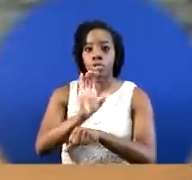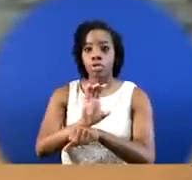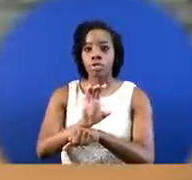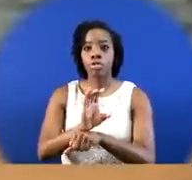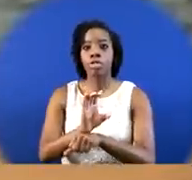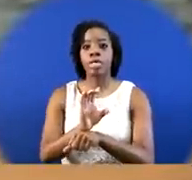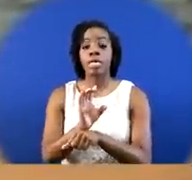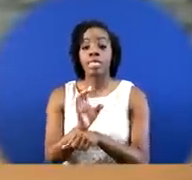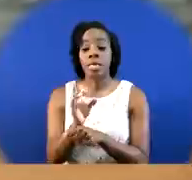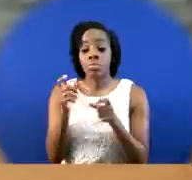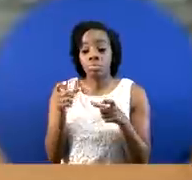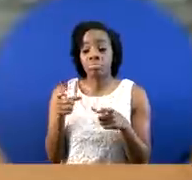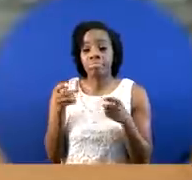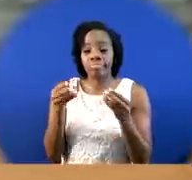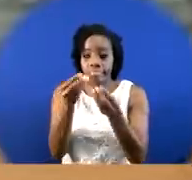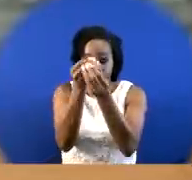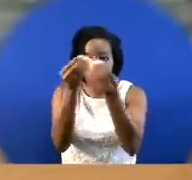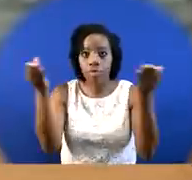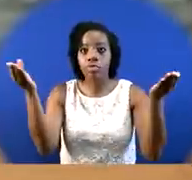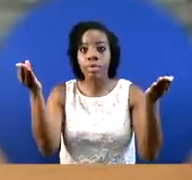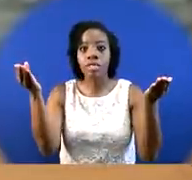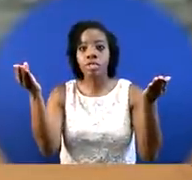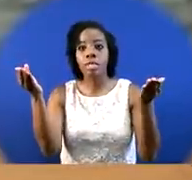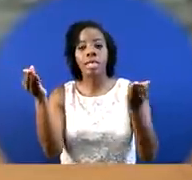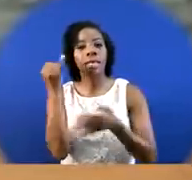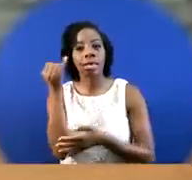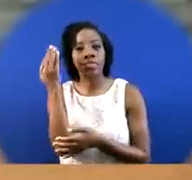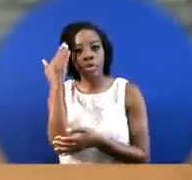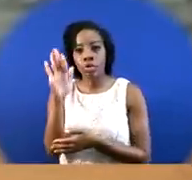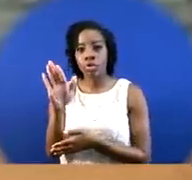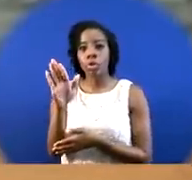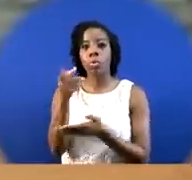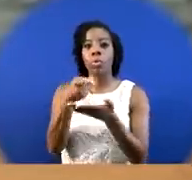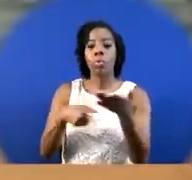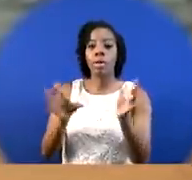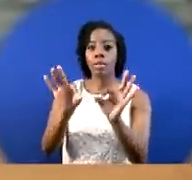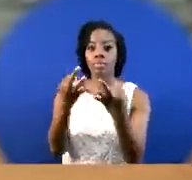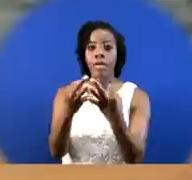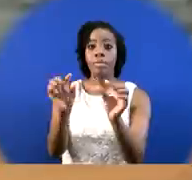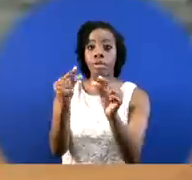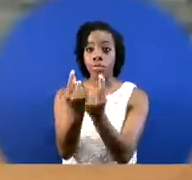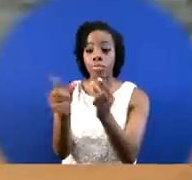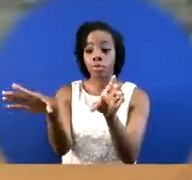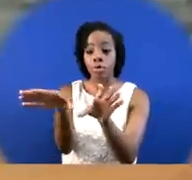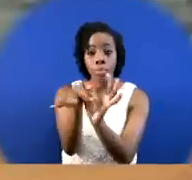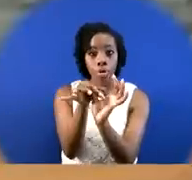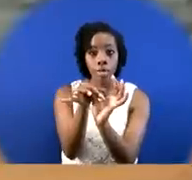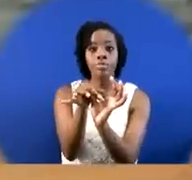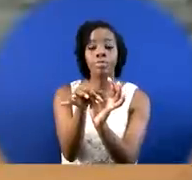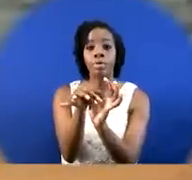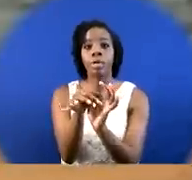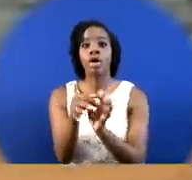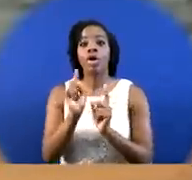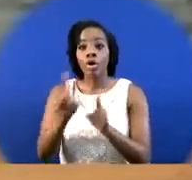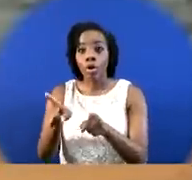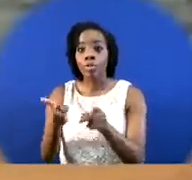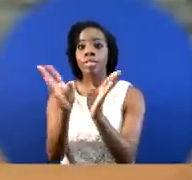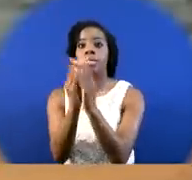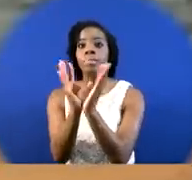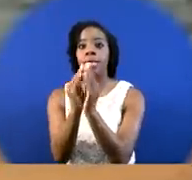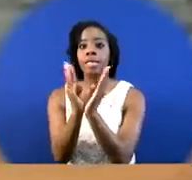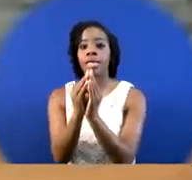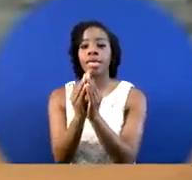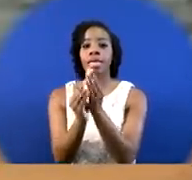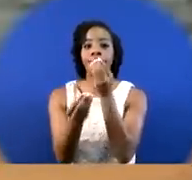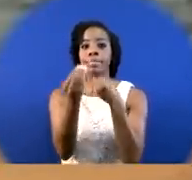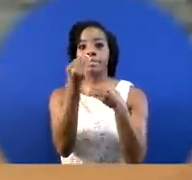the information regarding your family group if you don't know it, and then find out when they're meeting and get to their meeting, and let's take the Lord's Supper